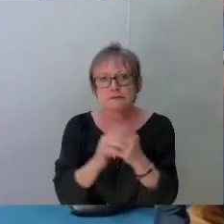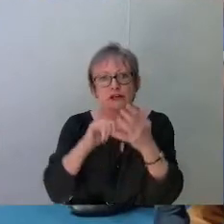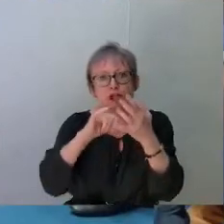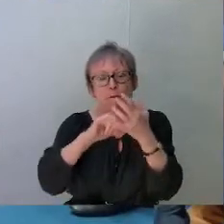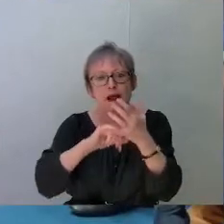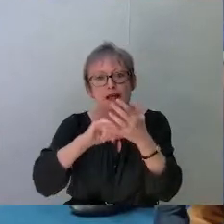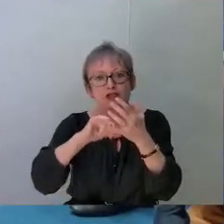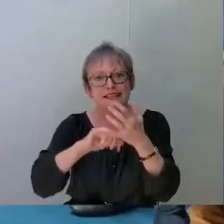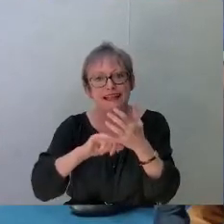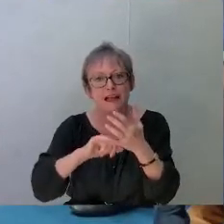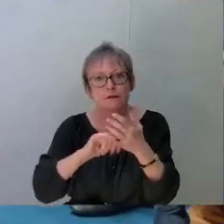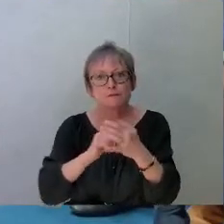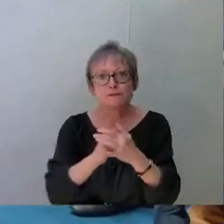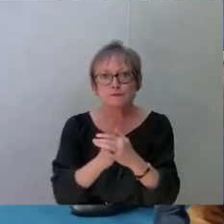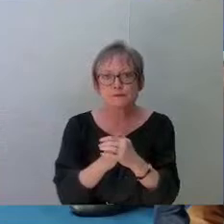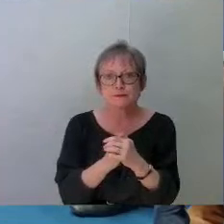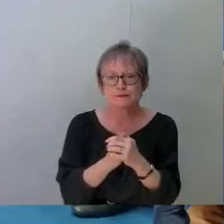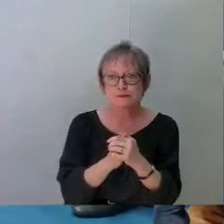Shambhavi Shandilia.